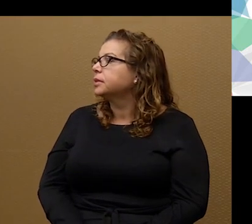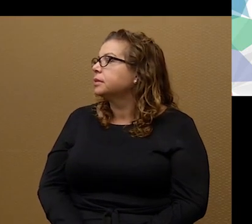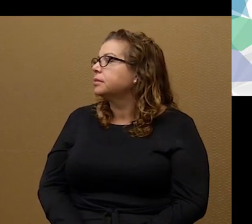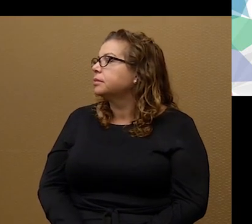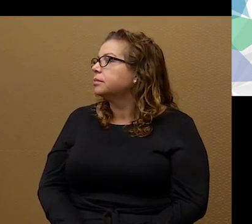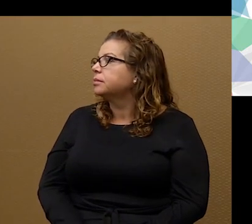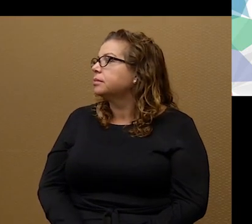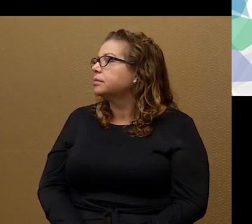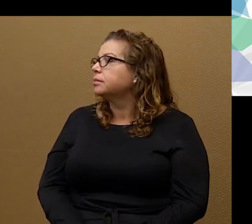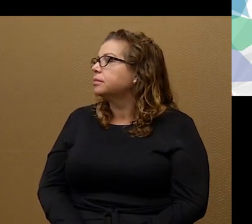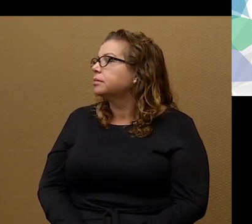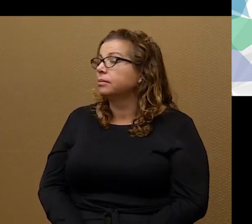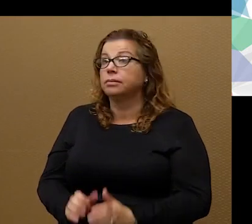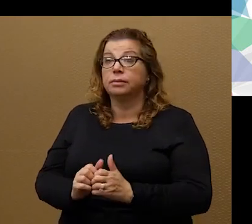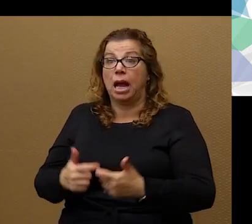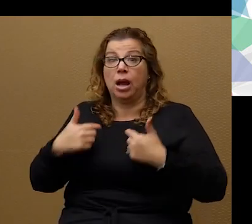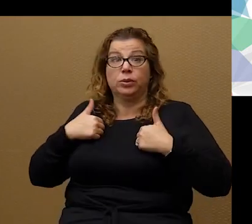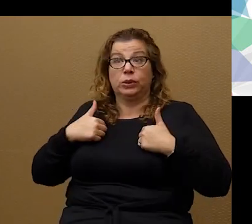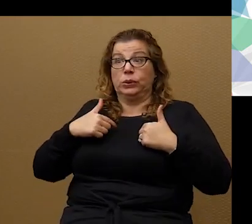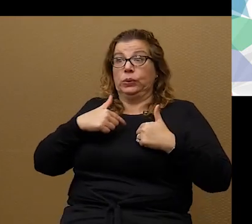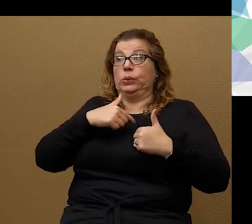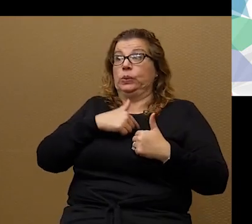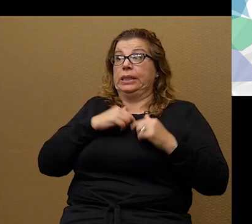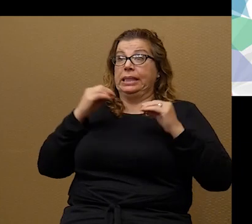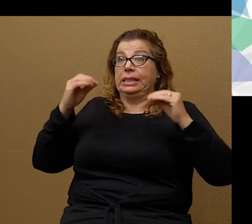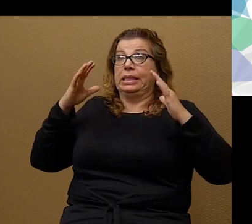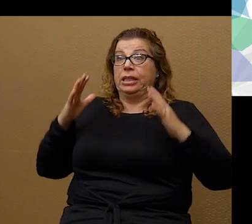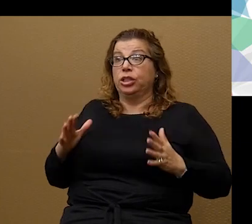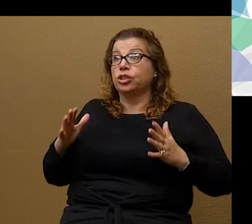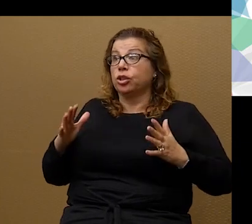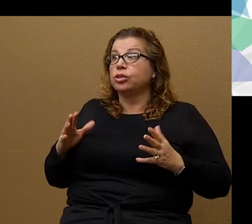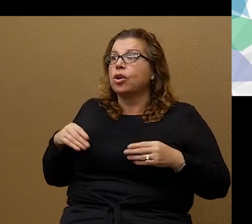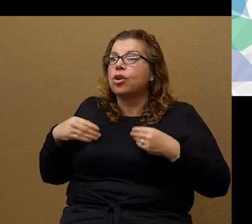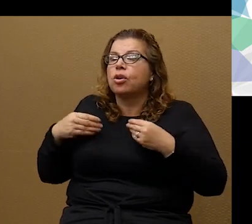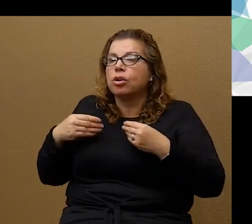So how do we as teachers contribute to these behaviors?